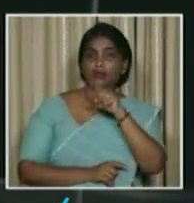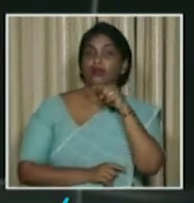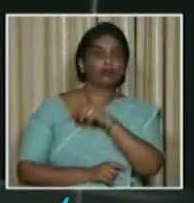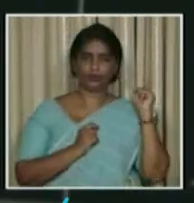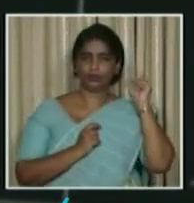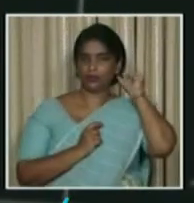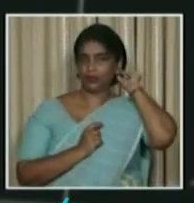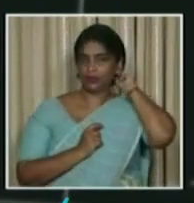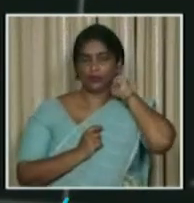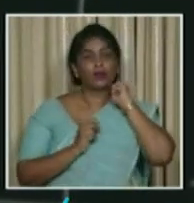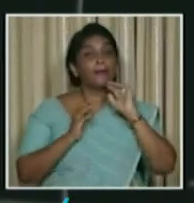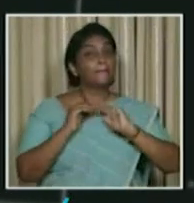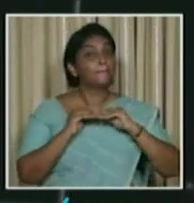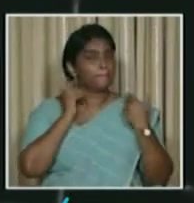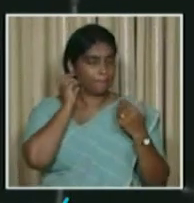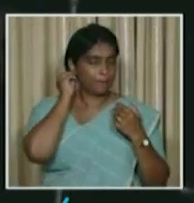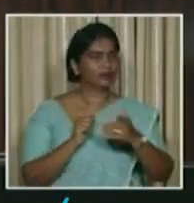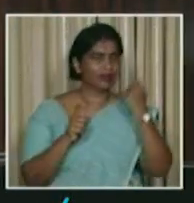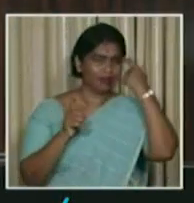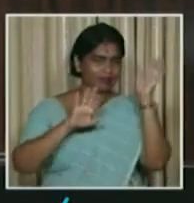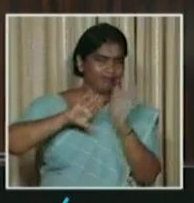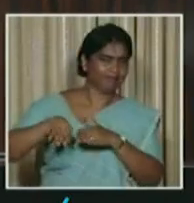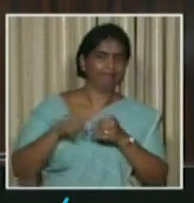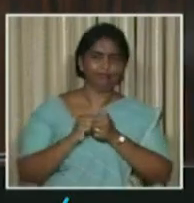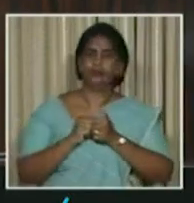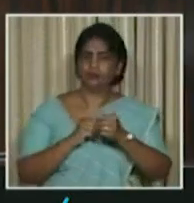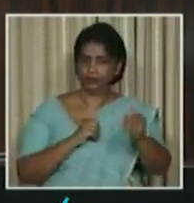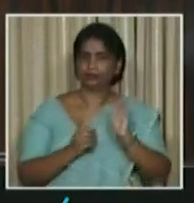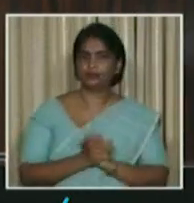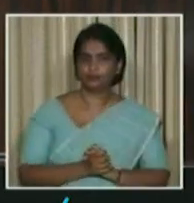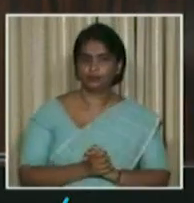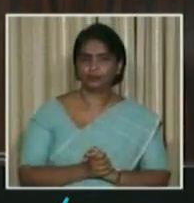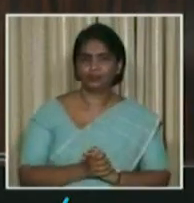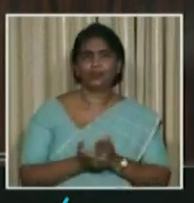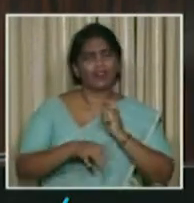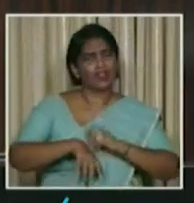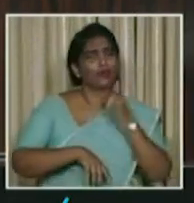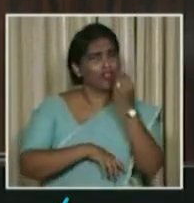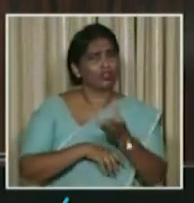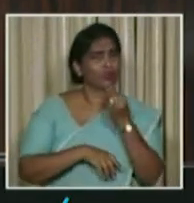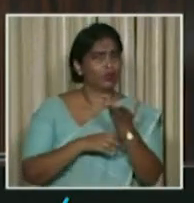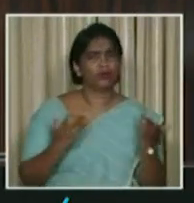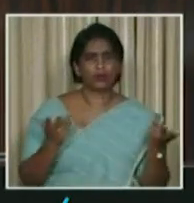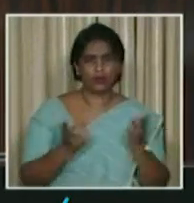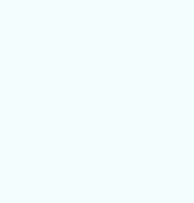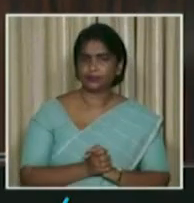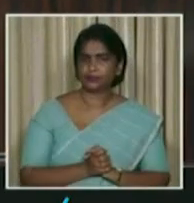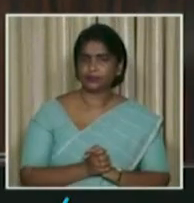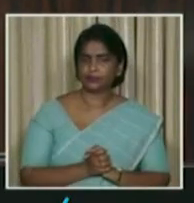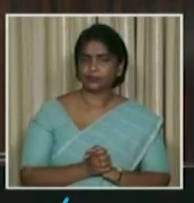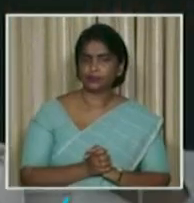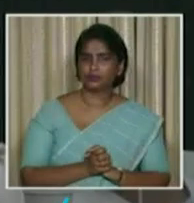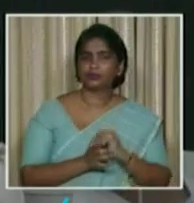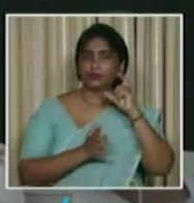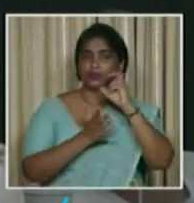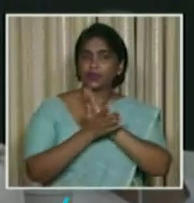is after that Vajirabhi Gunwadar was selected. Oh Harshan the kisara koi point of order kina garu kathanayaka thumani